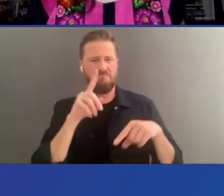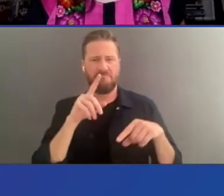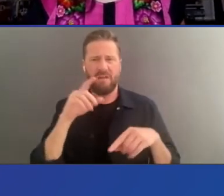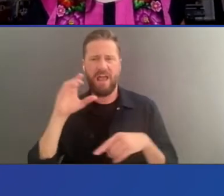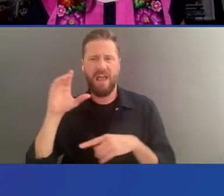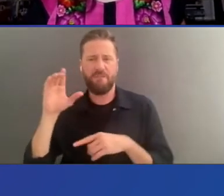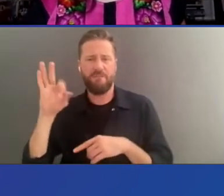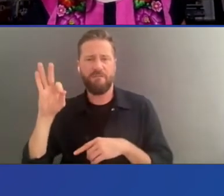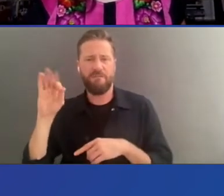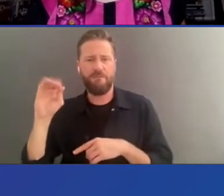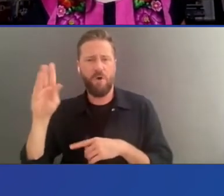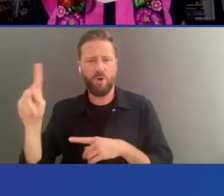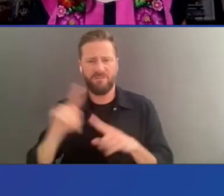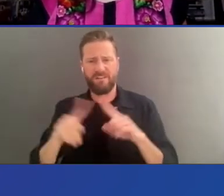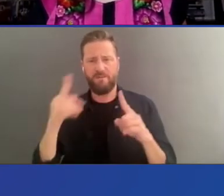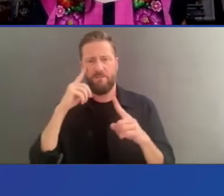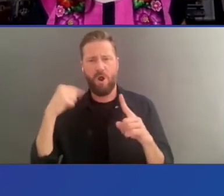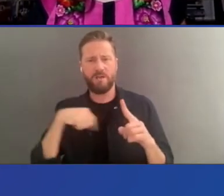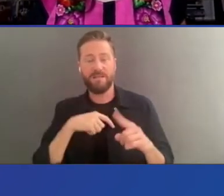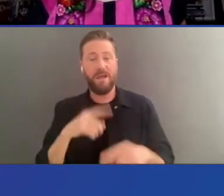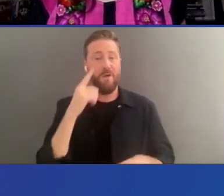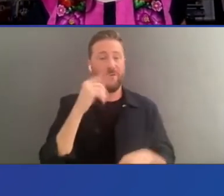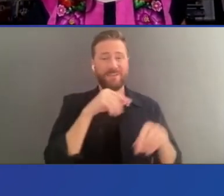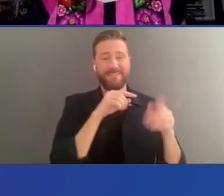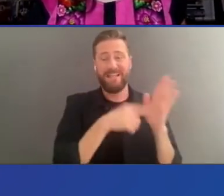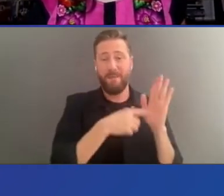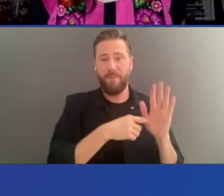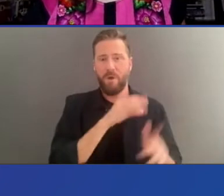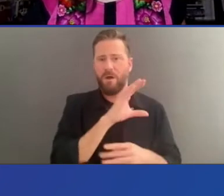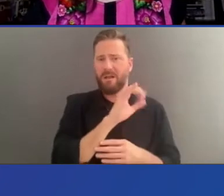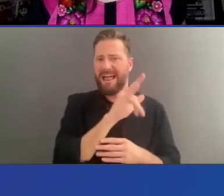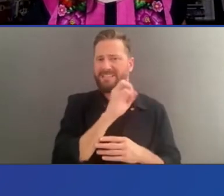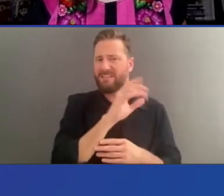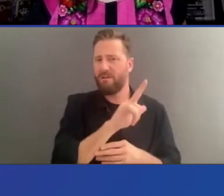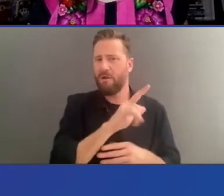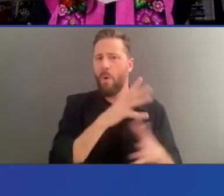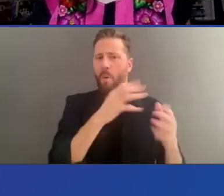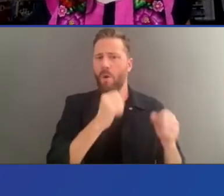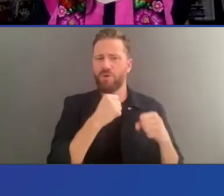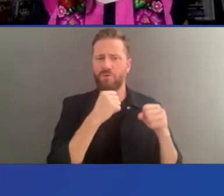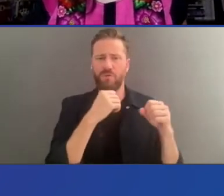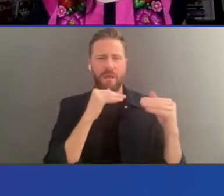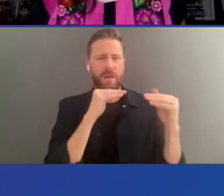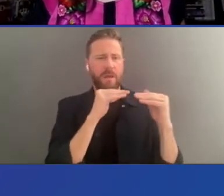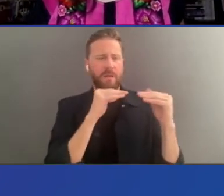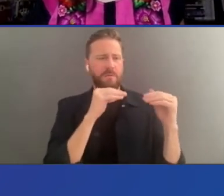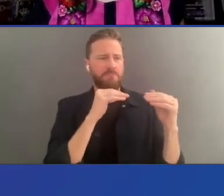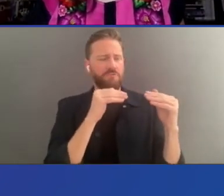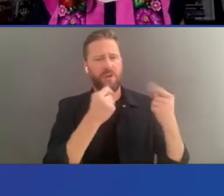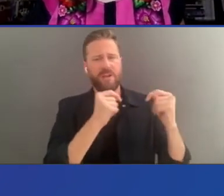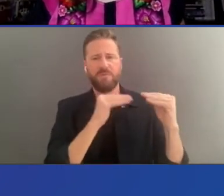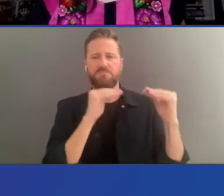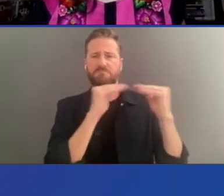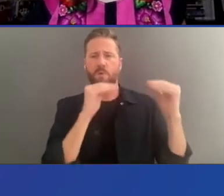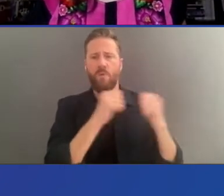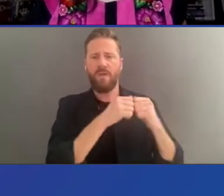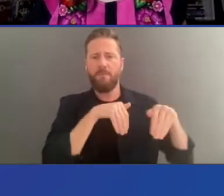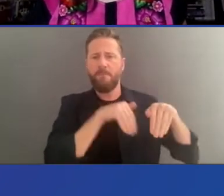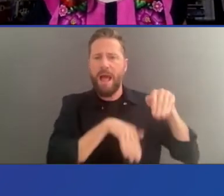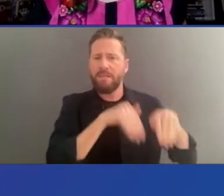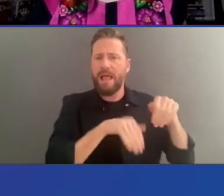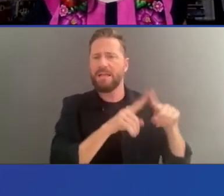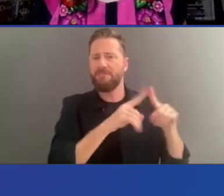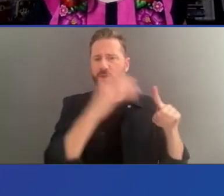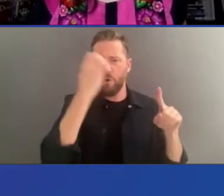beautiful things that we were seeing in Europe. And then folk became sort of relegated to this term, which I actually don't know if I align